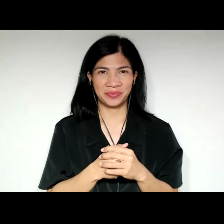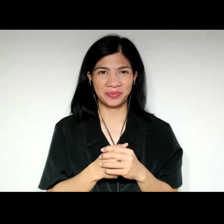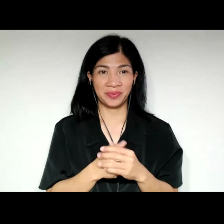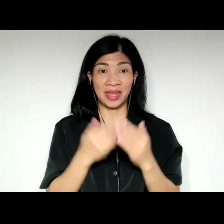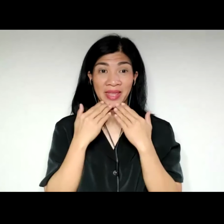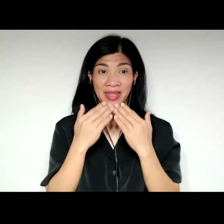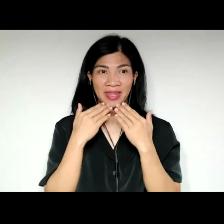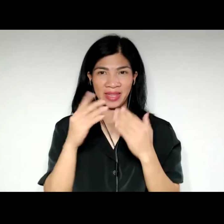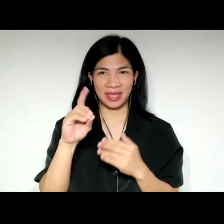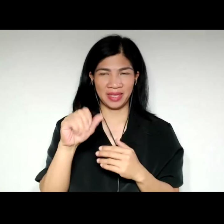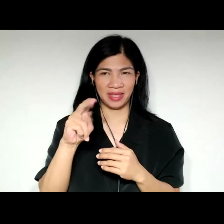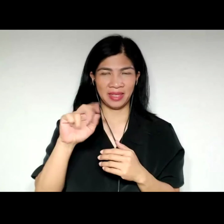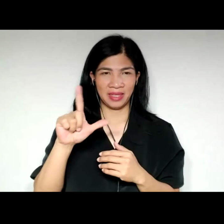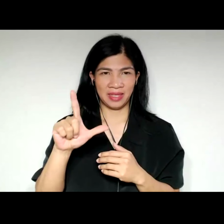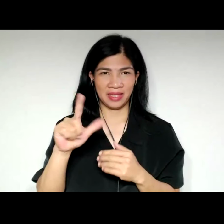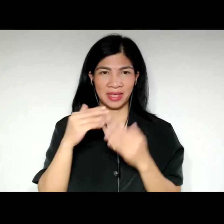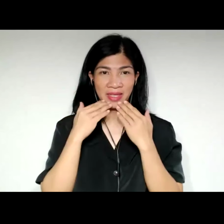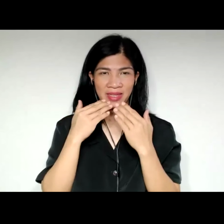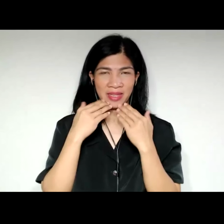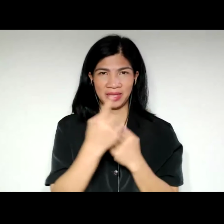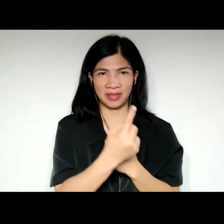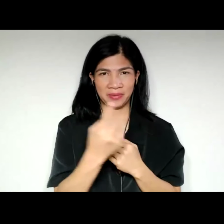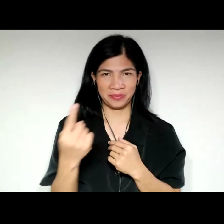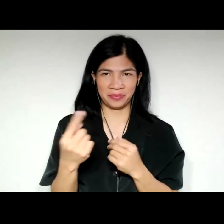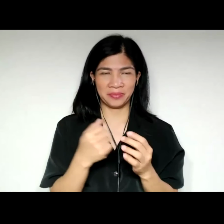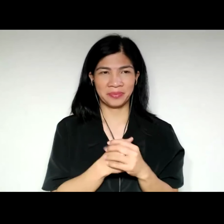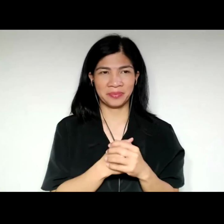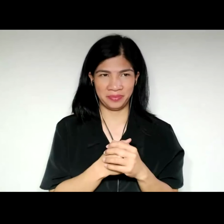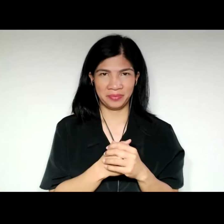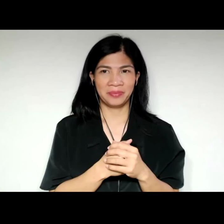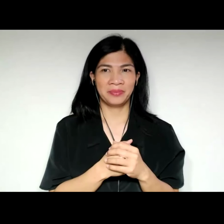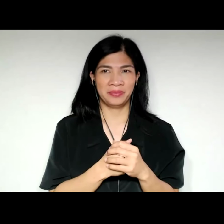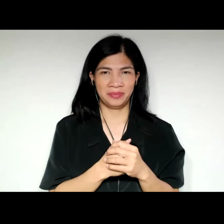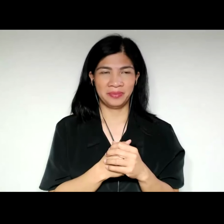Thank you, Daniel. Thank you, everyone.